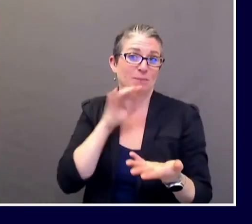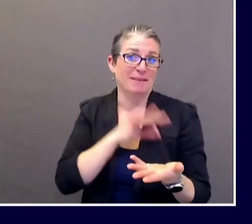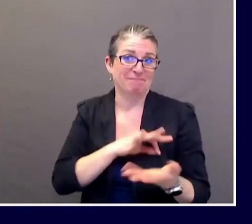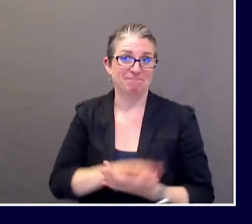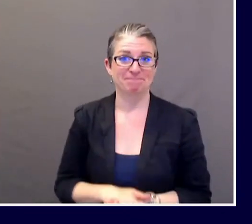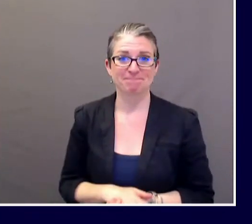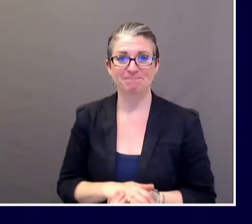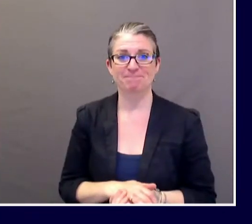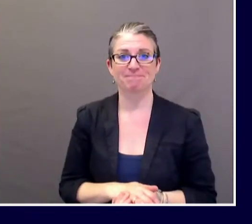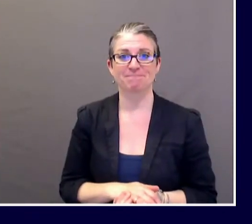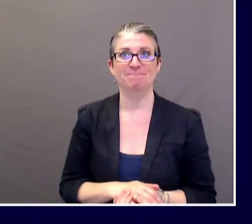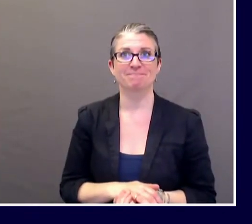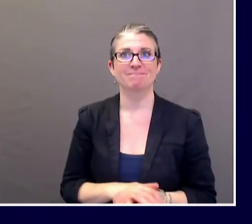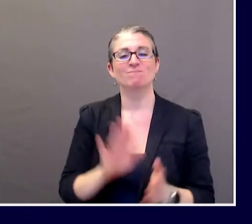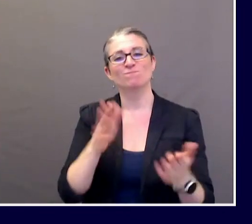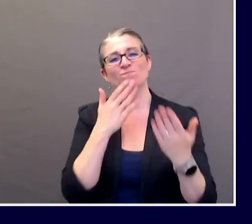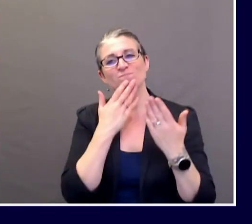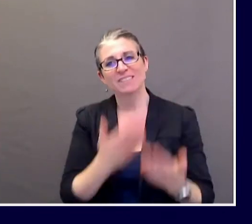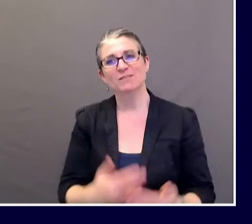Stephanie next. Stephanie Wittenbach next.